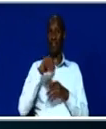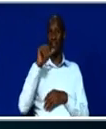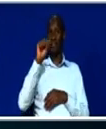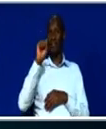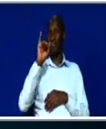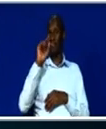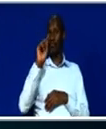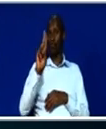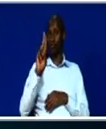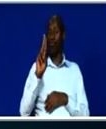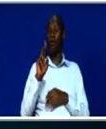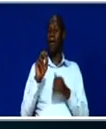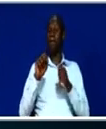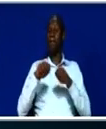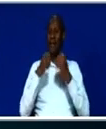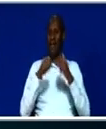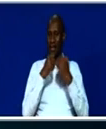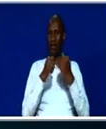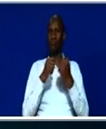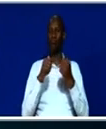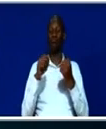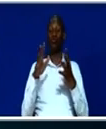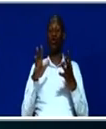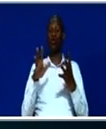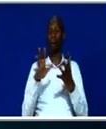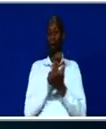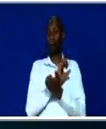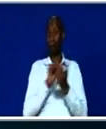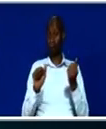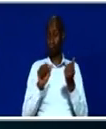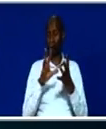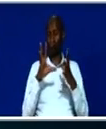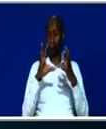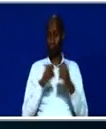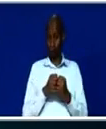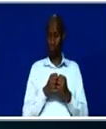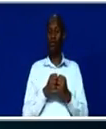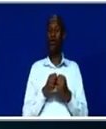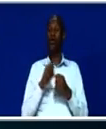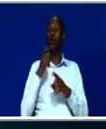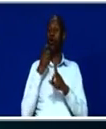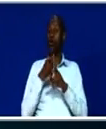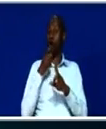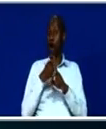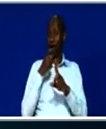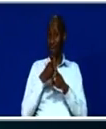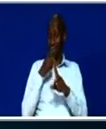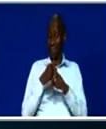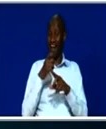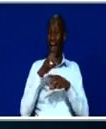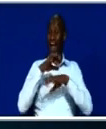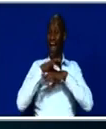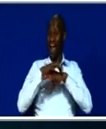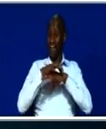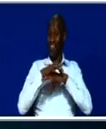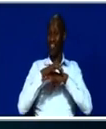is the breaking down or decomposition of rocks at or near the Earth's surface